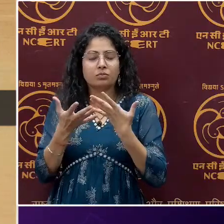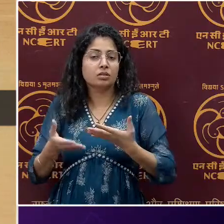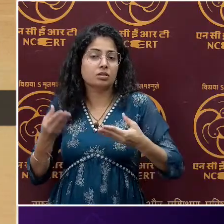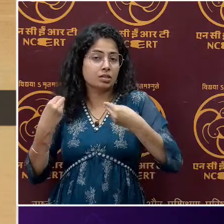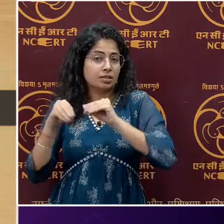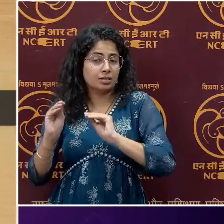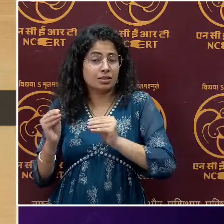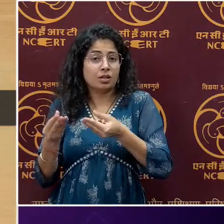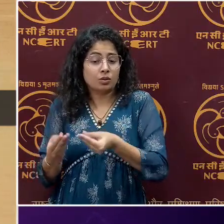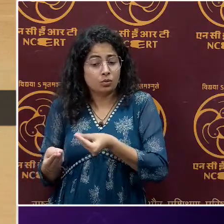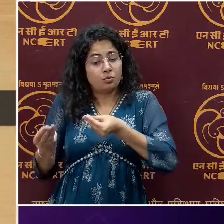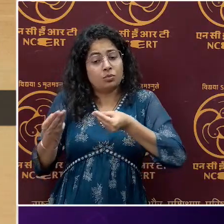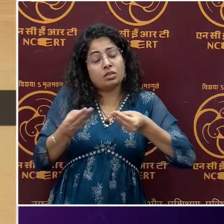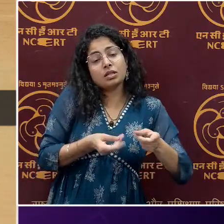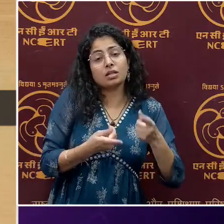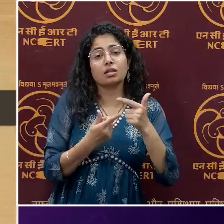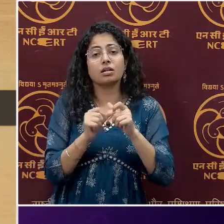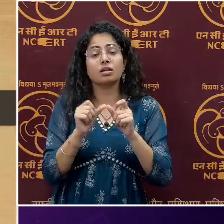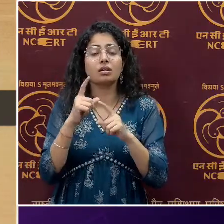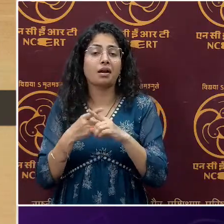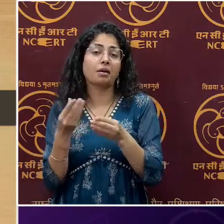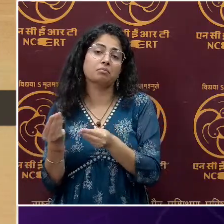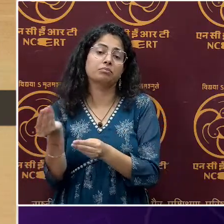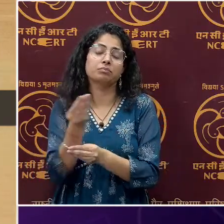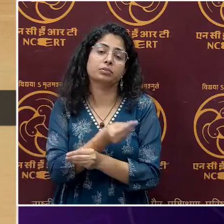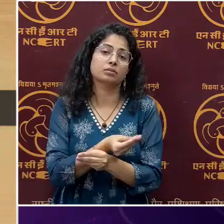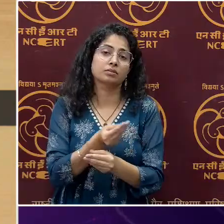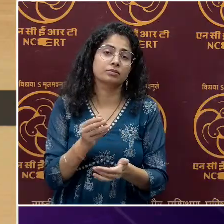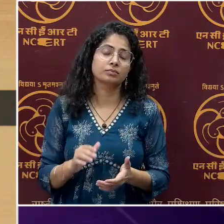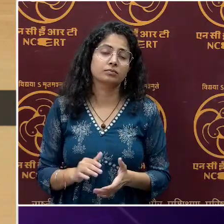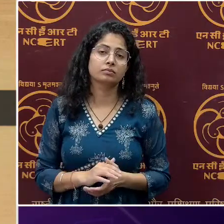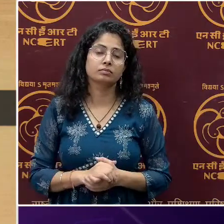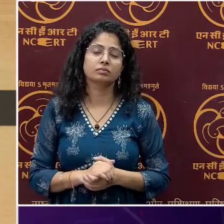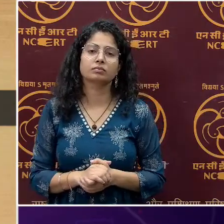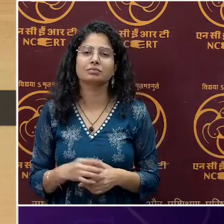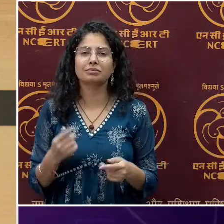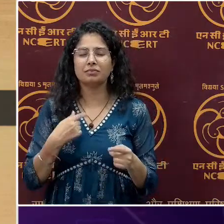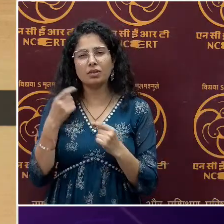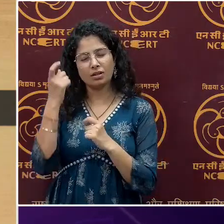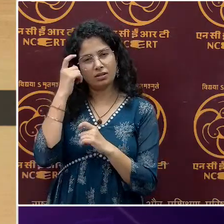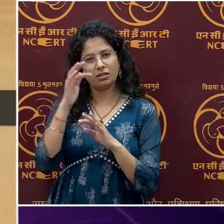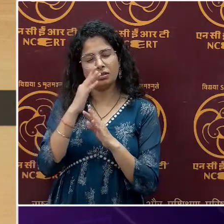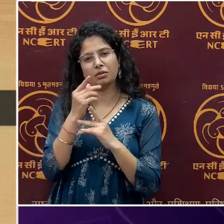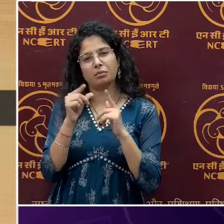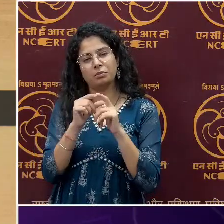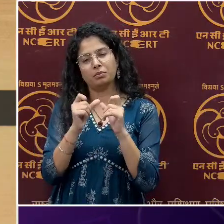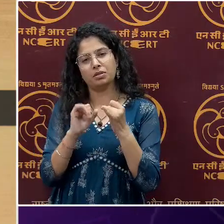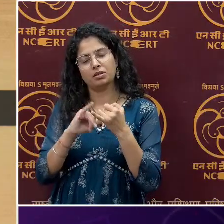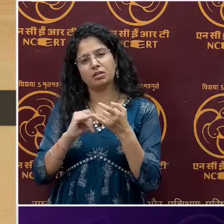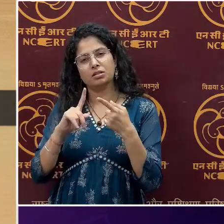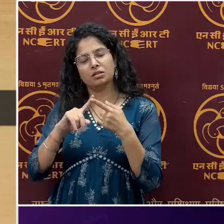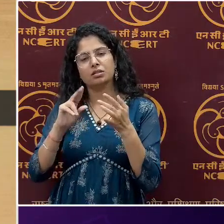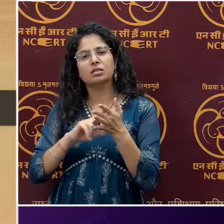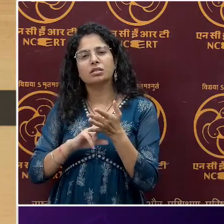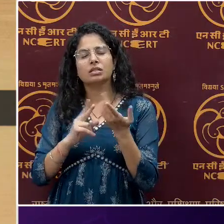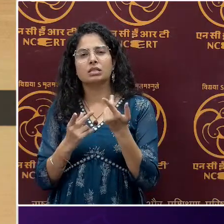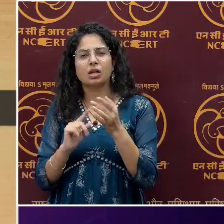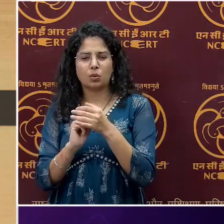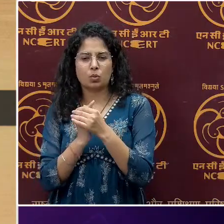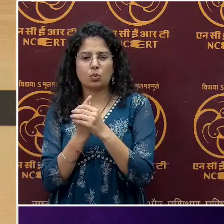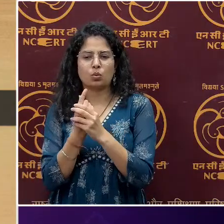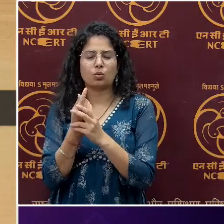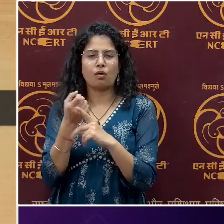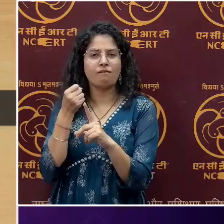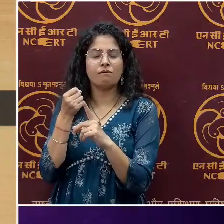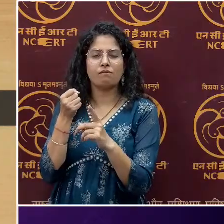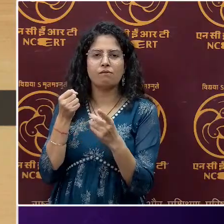you want something from other state, you have to pay charges of that as well. And I think peasants were also forced to grow indigo. And ma'am, what happens